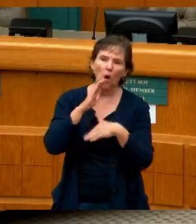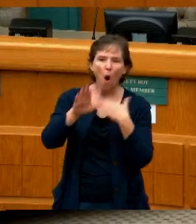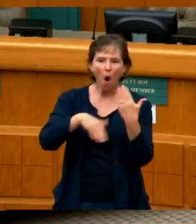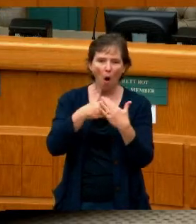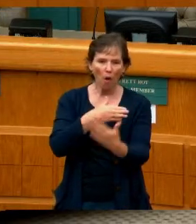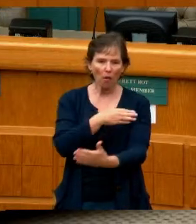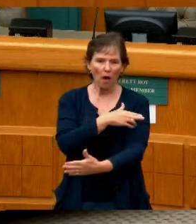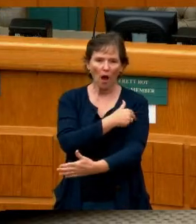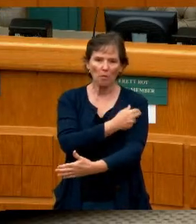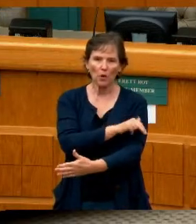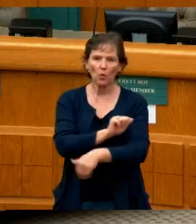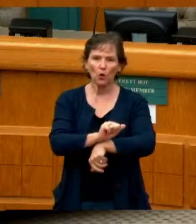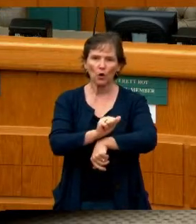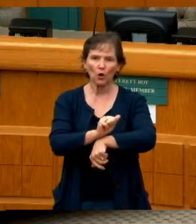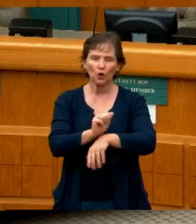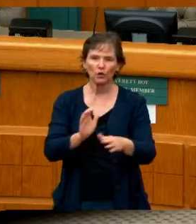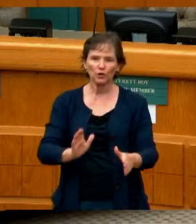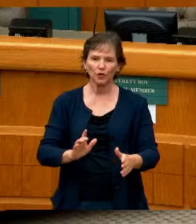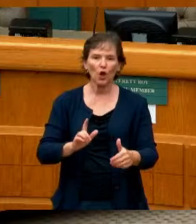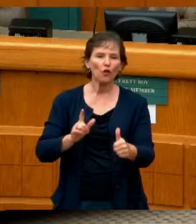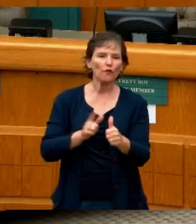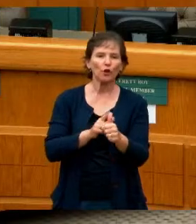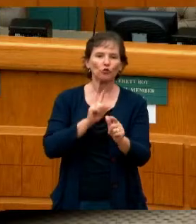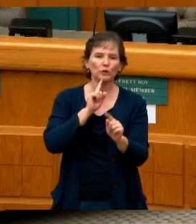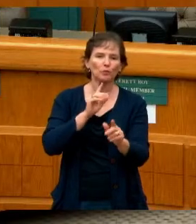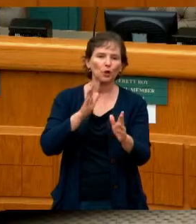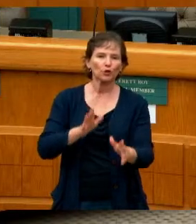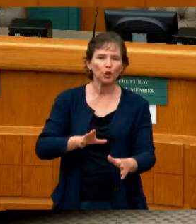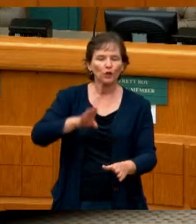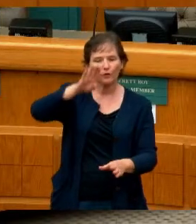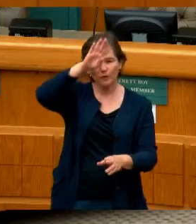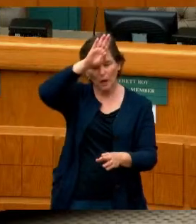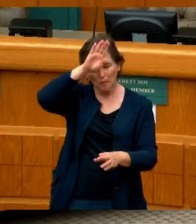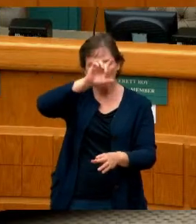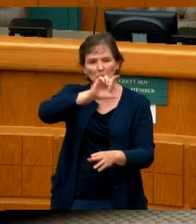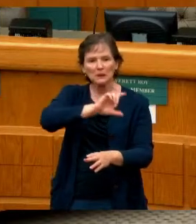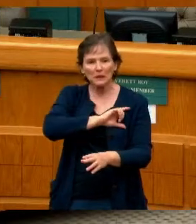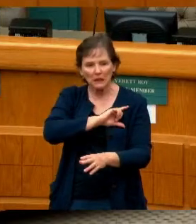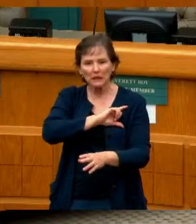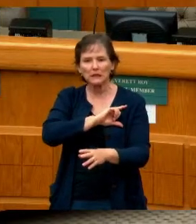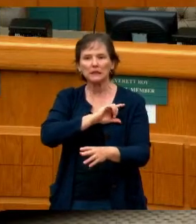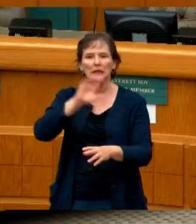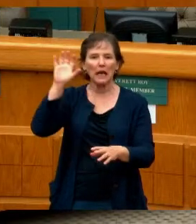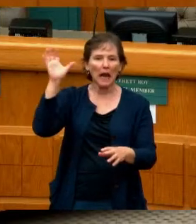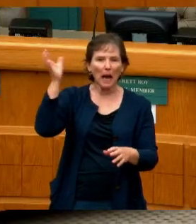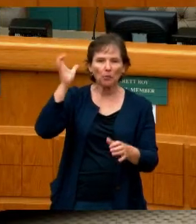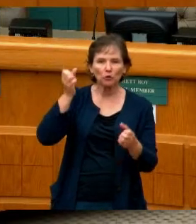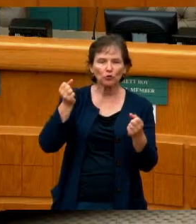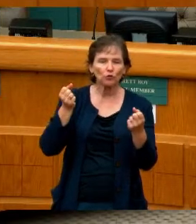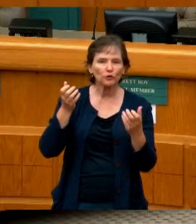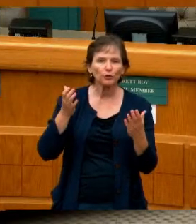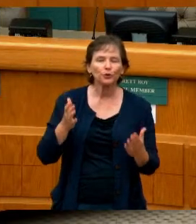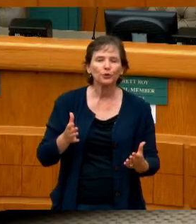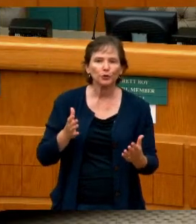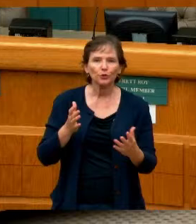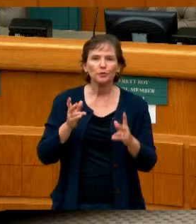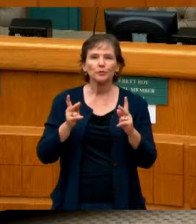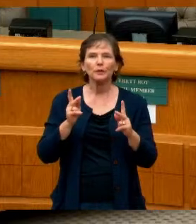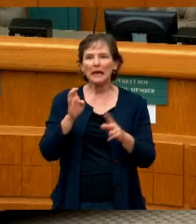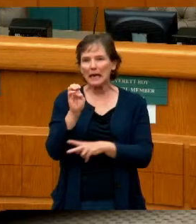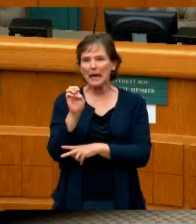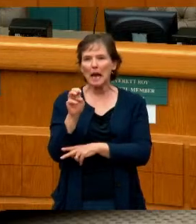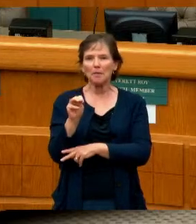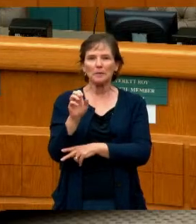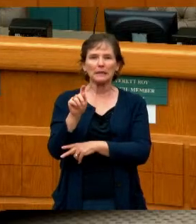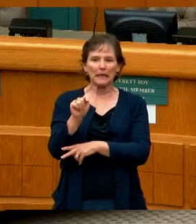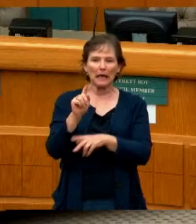the nurses, the first responders, I just want to say how much I do appreciate them, and Judge Canales for the hours that